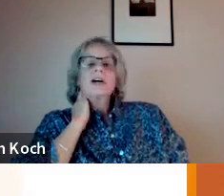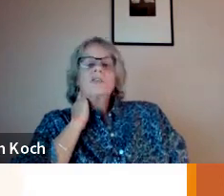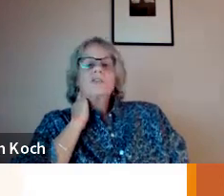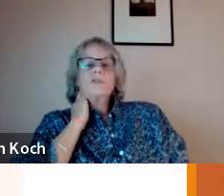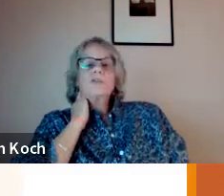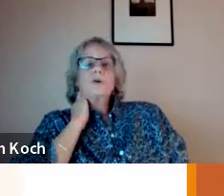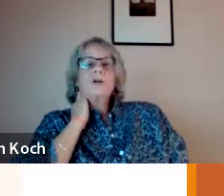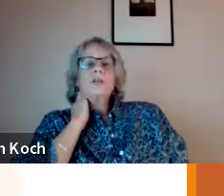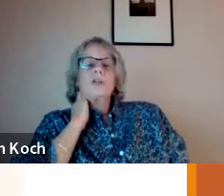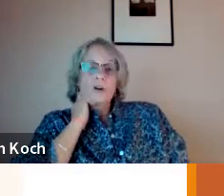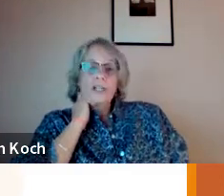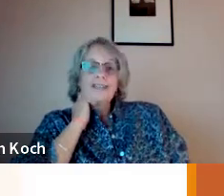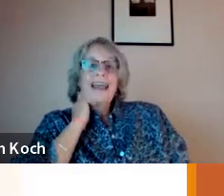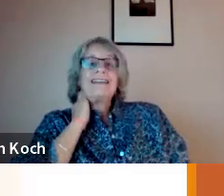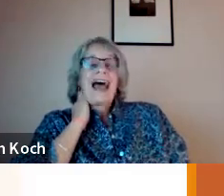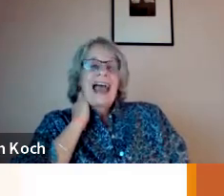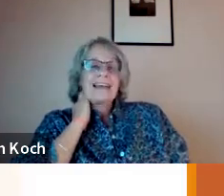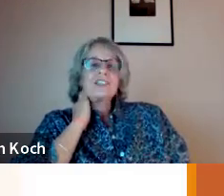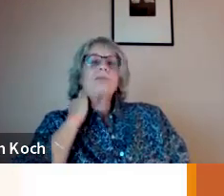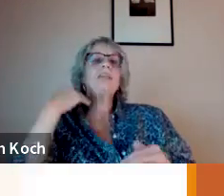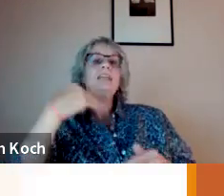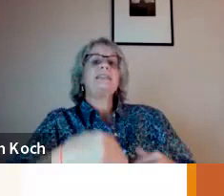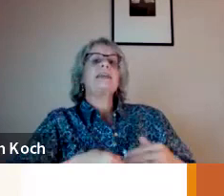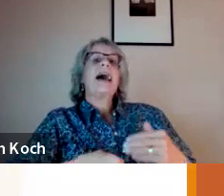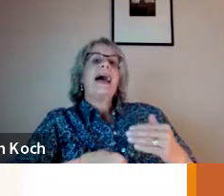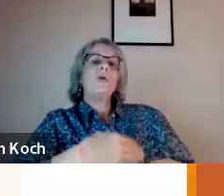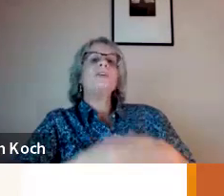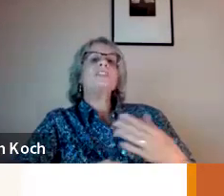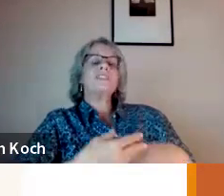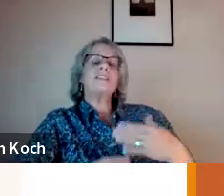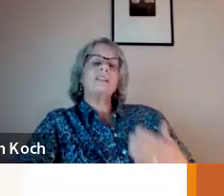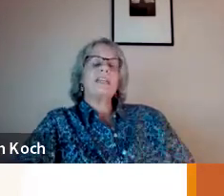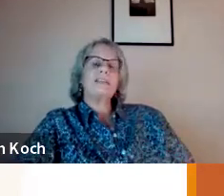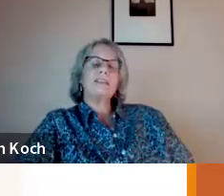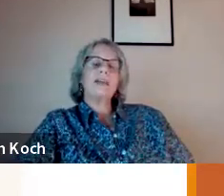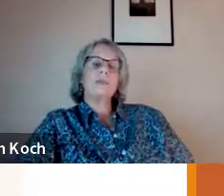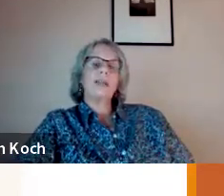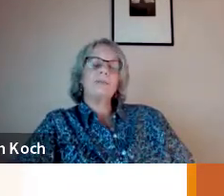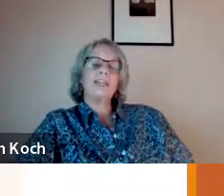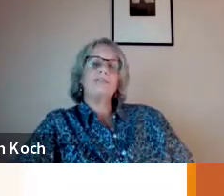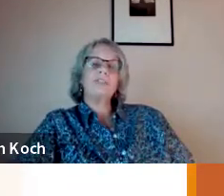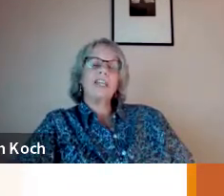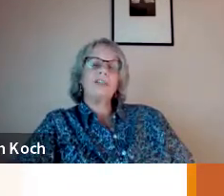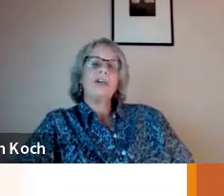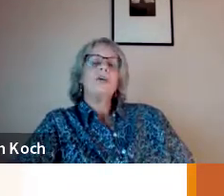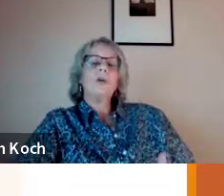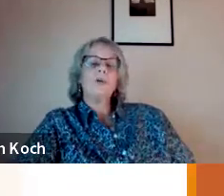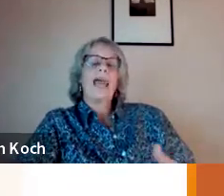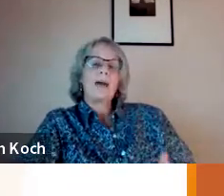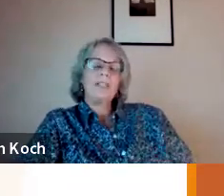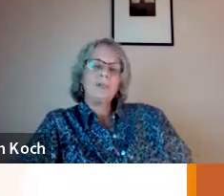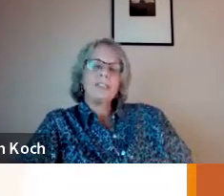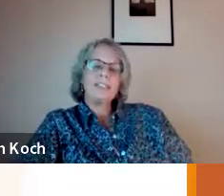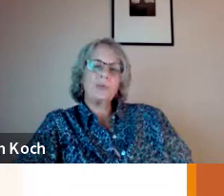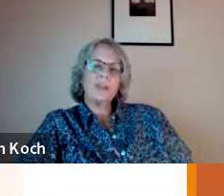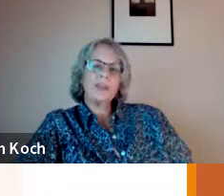occasions to the Guardian and asked, please help us facilitate this care plan meeting for David. We would